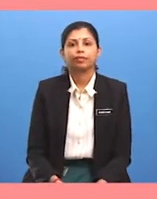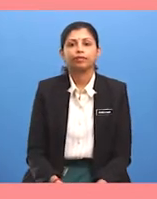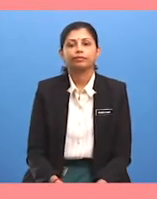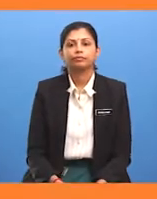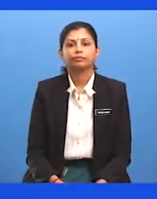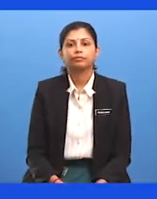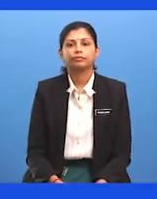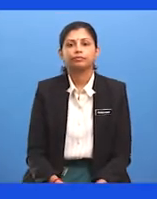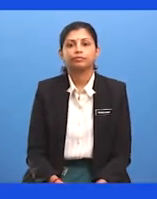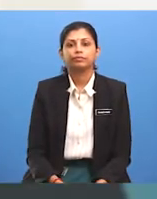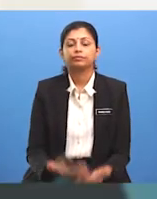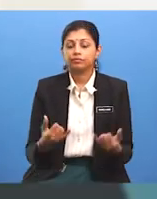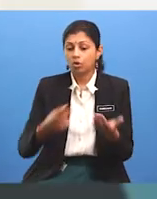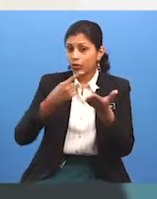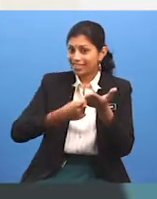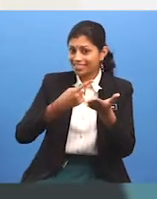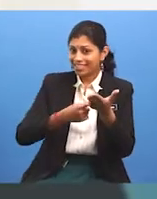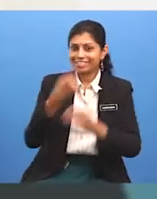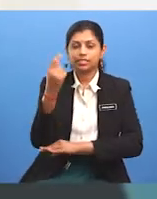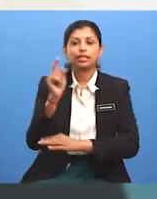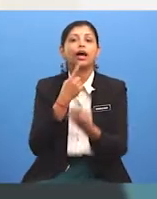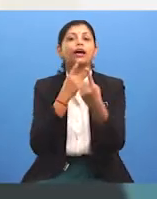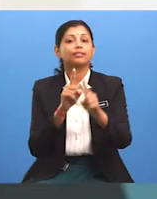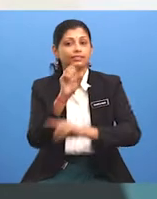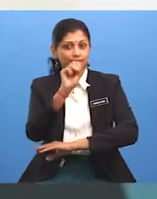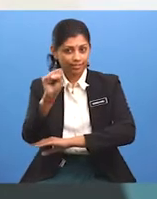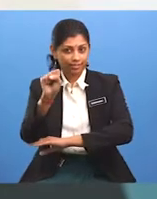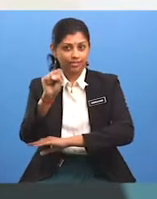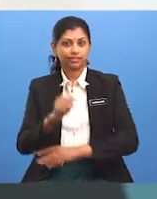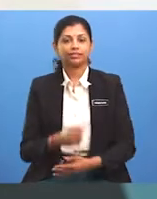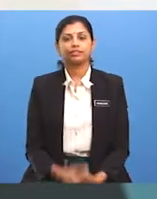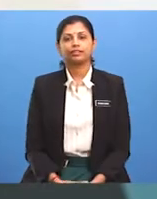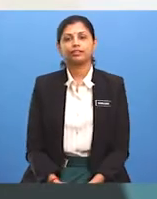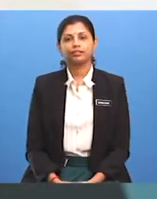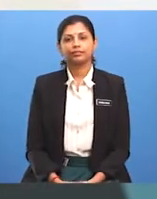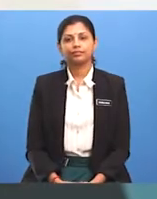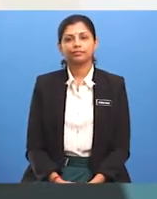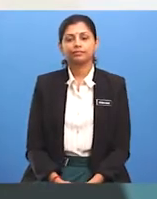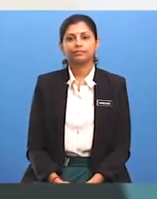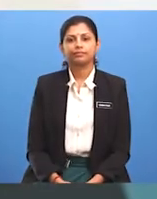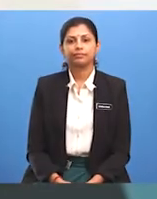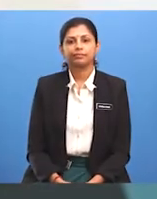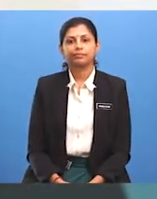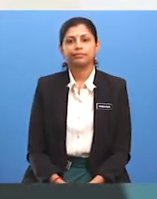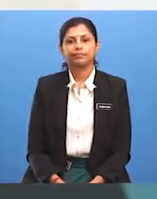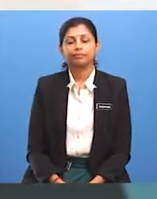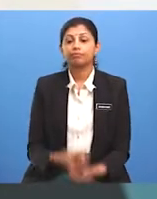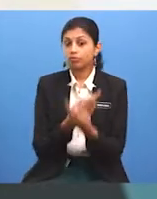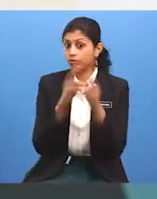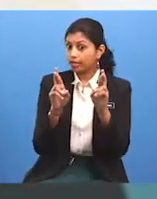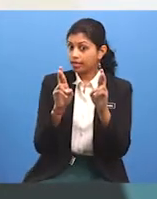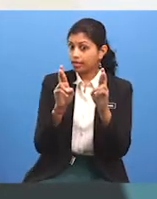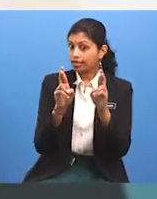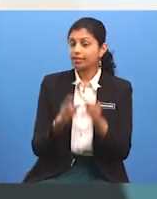business-minded. Let's discuss the answers of the reading comprehension questions. Are